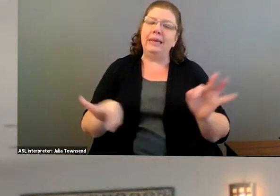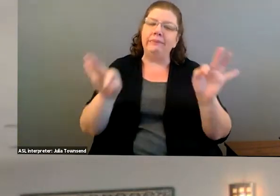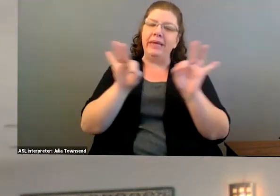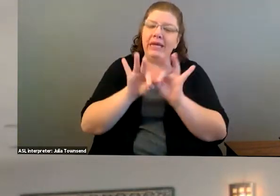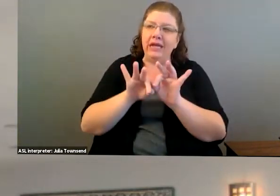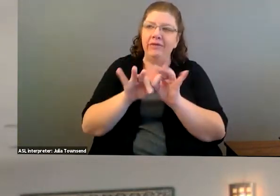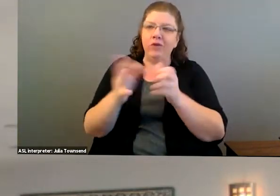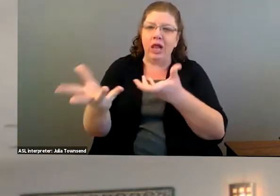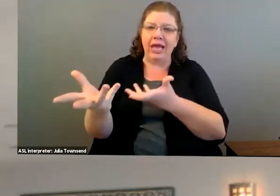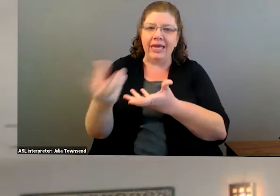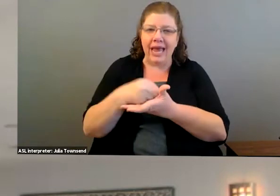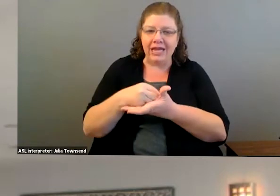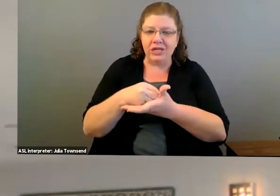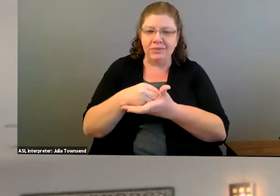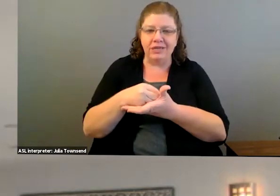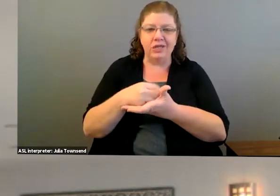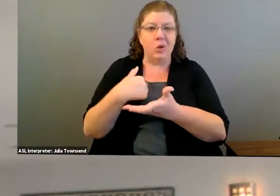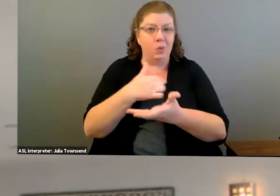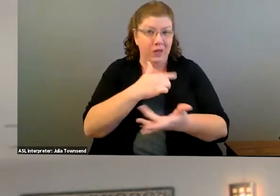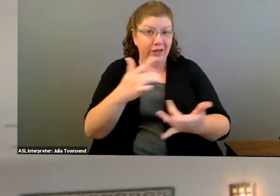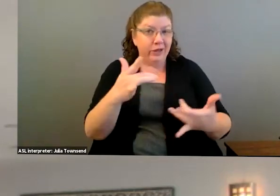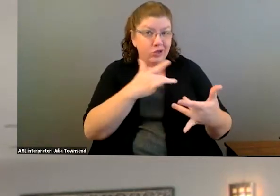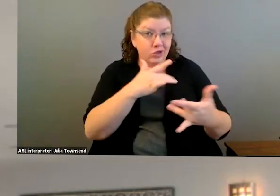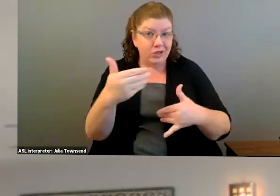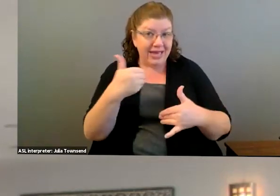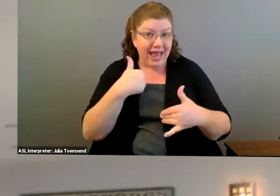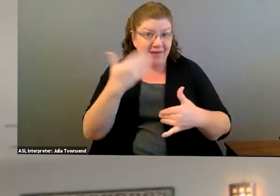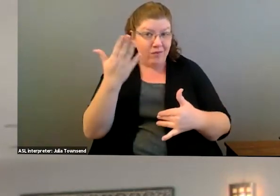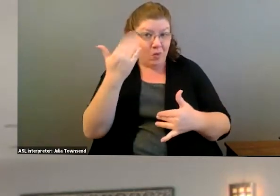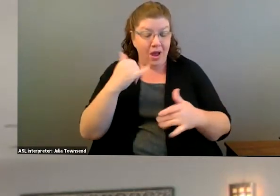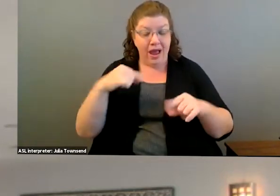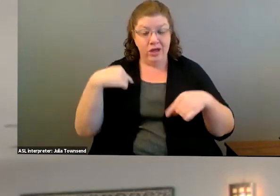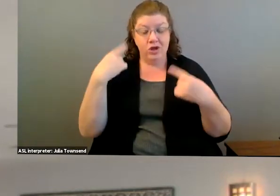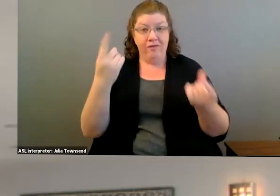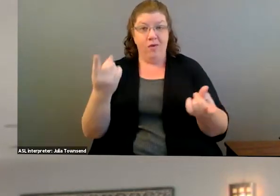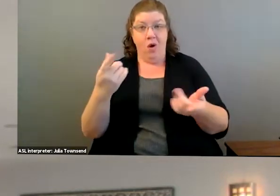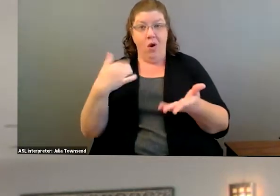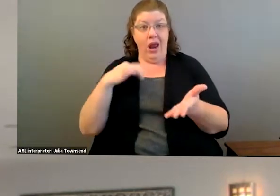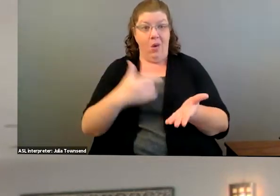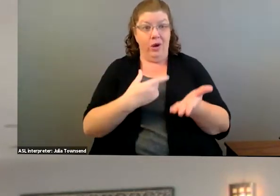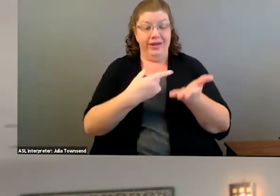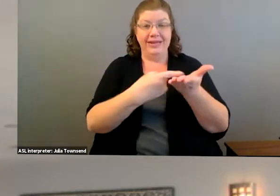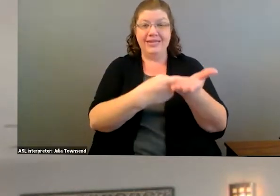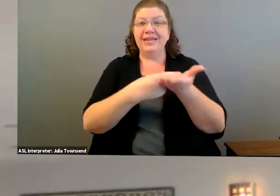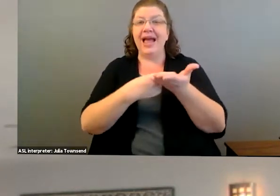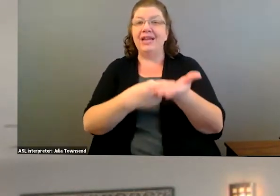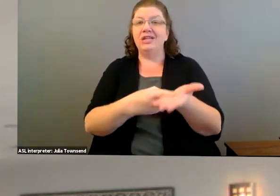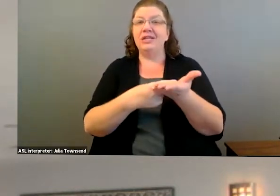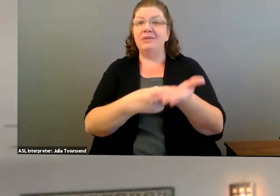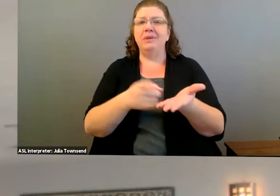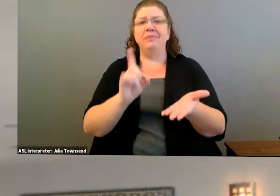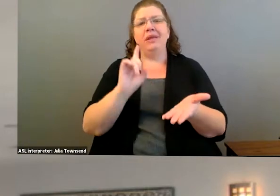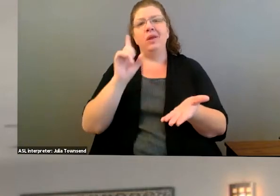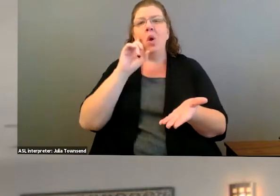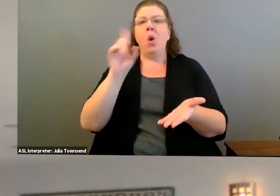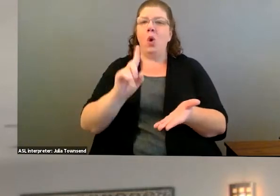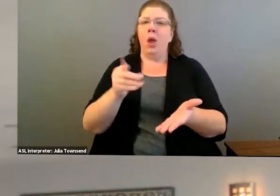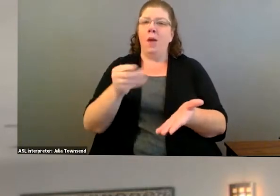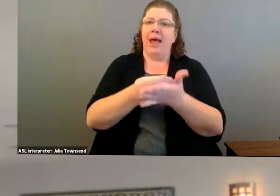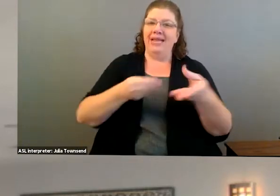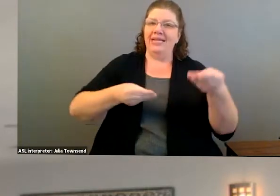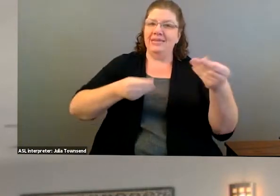having is that so far things under discussion have been where money is spent